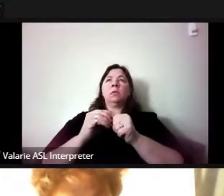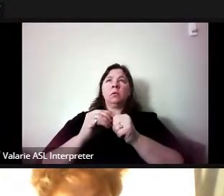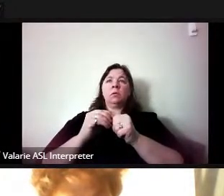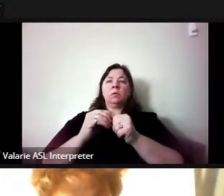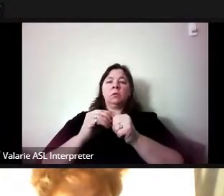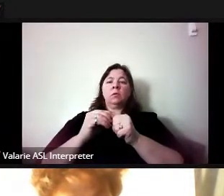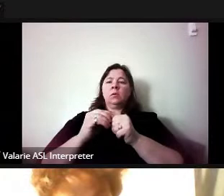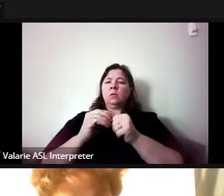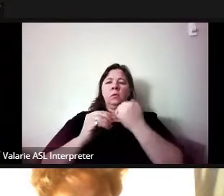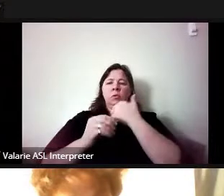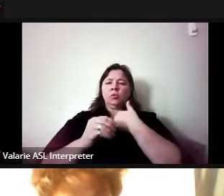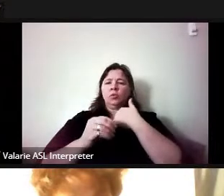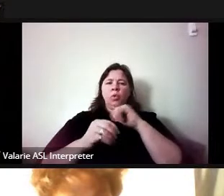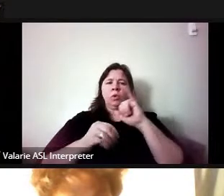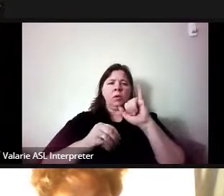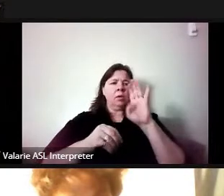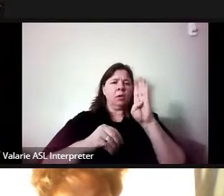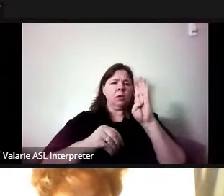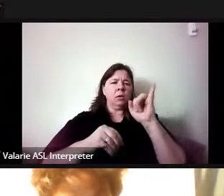Okay, sorry, Ibim,